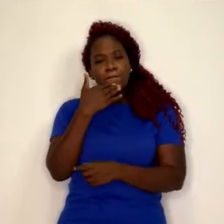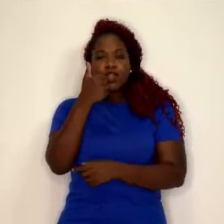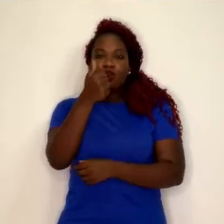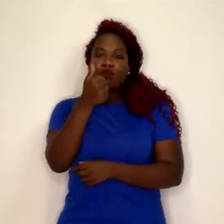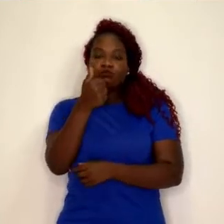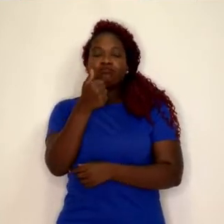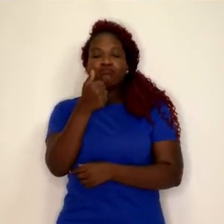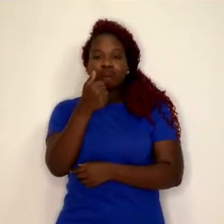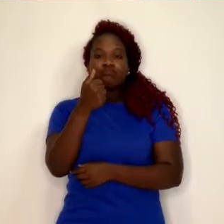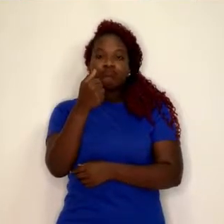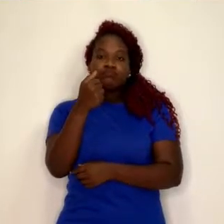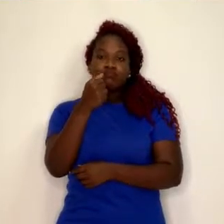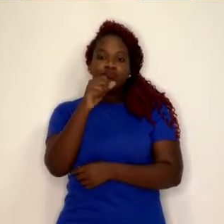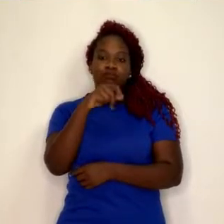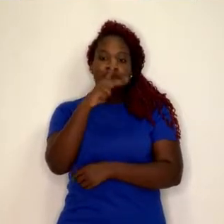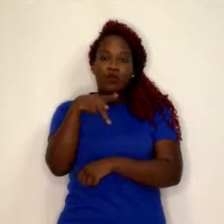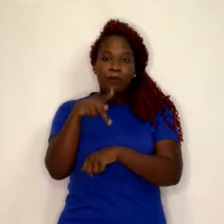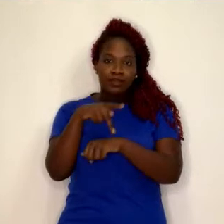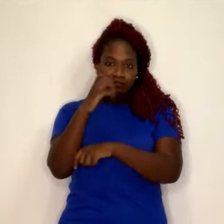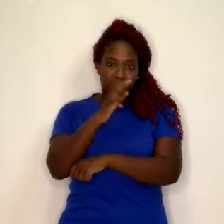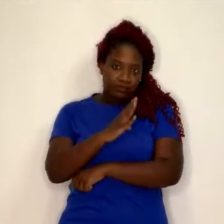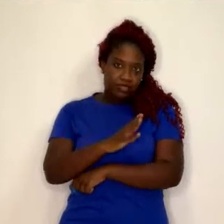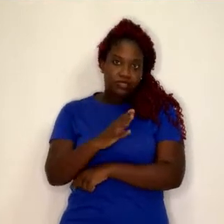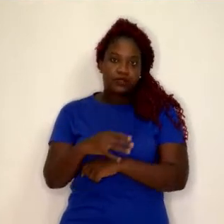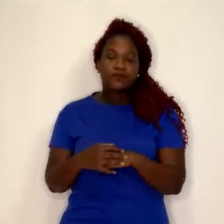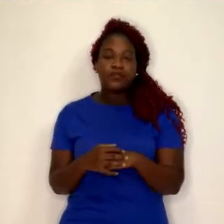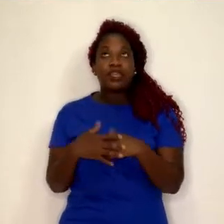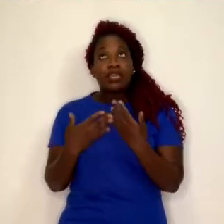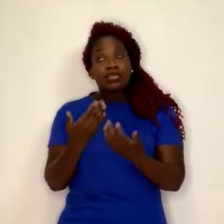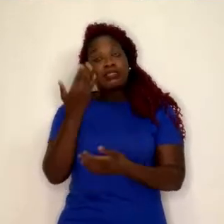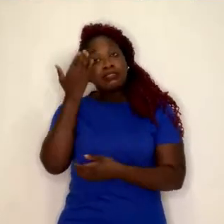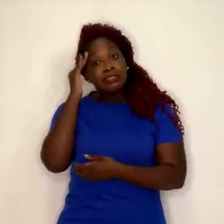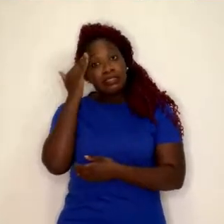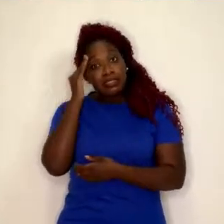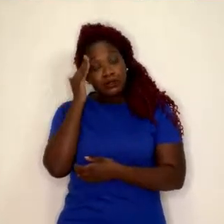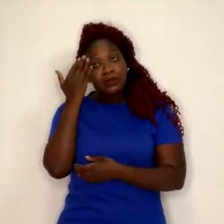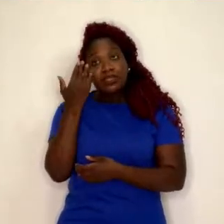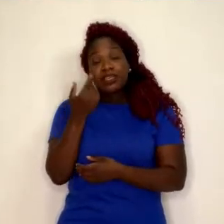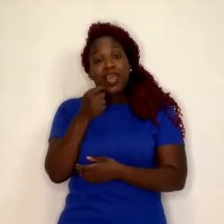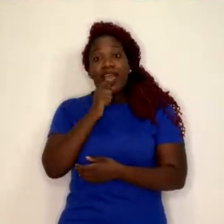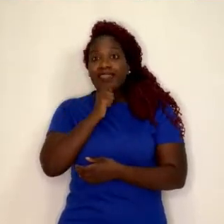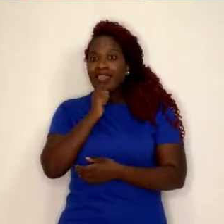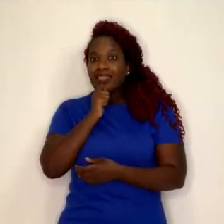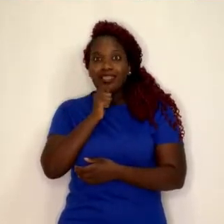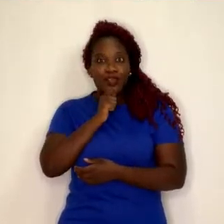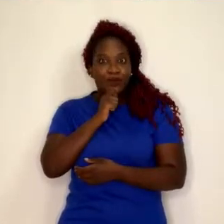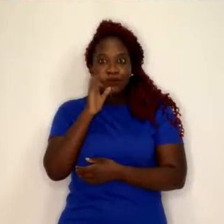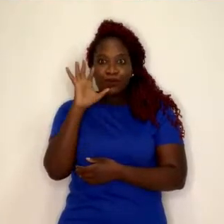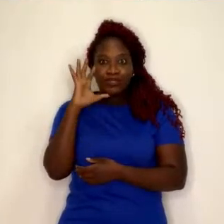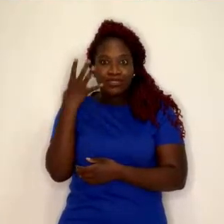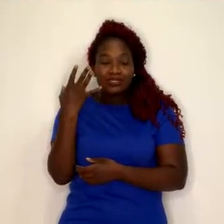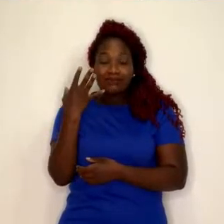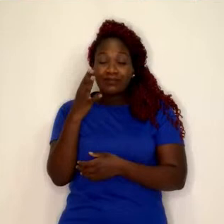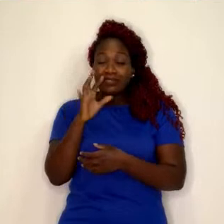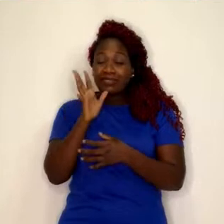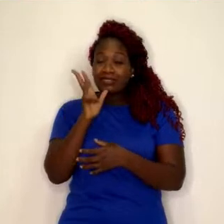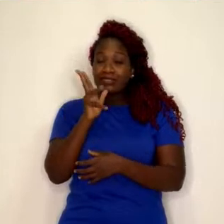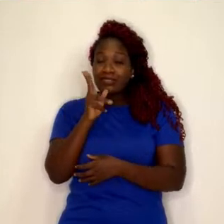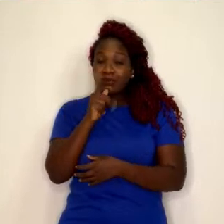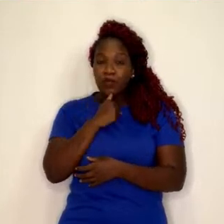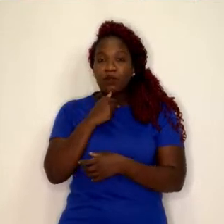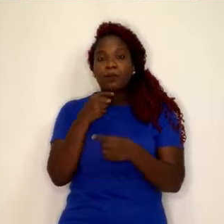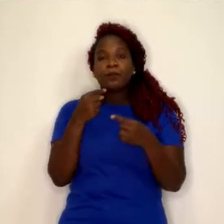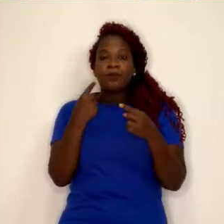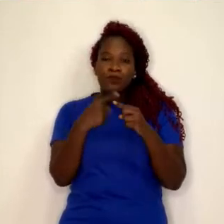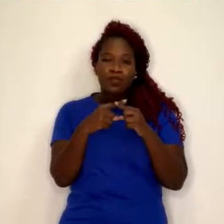that would be ideal for our country, even as we understand that this is far away